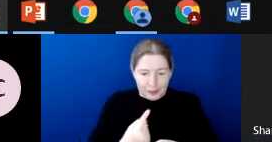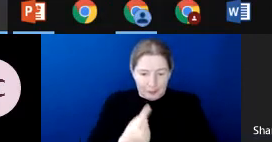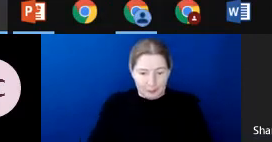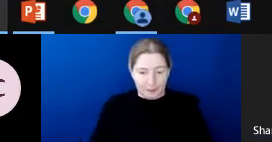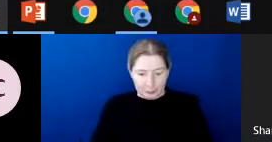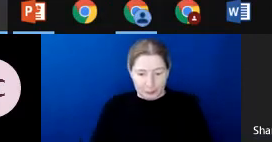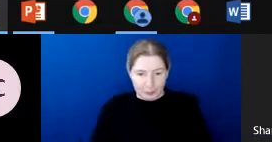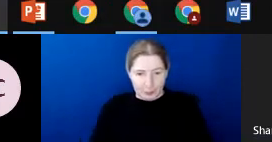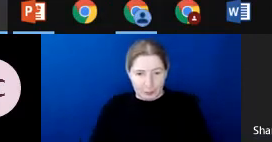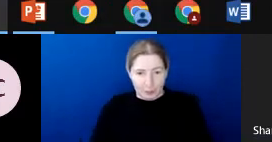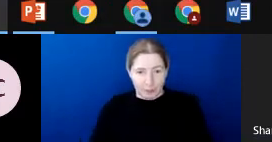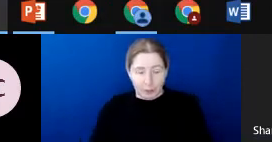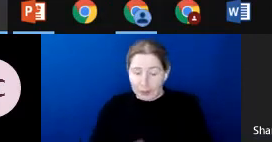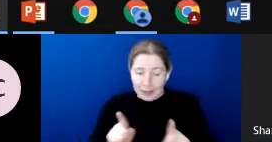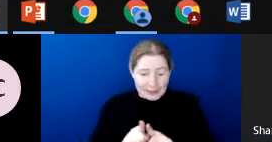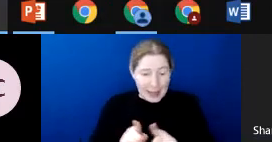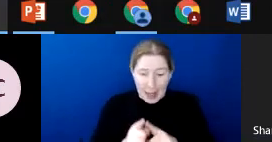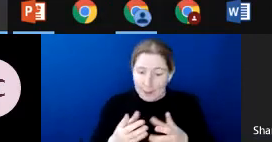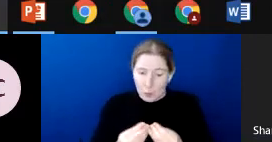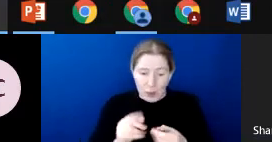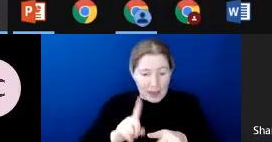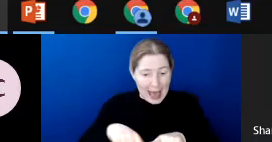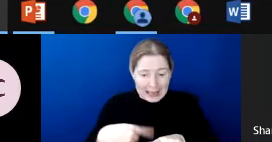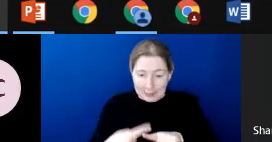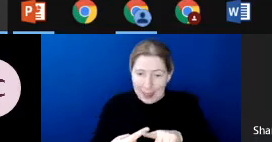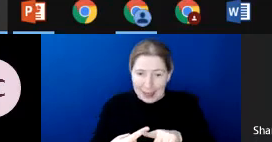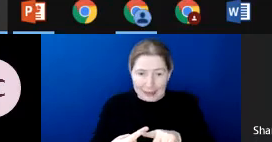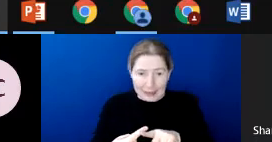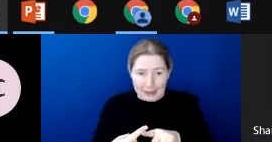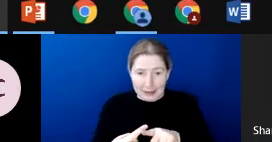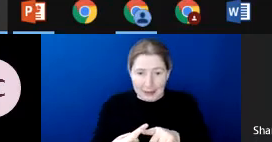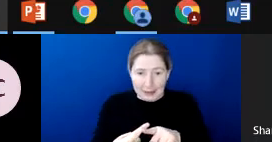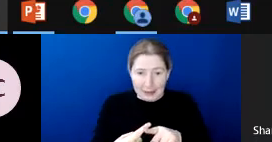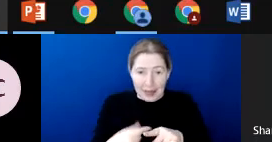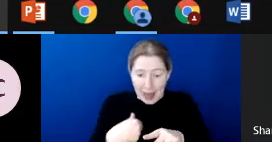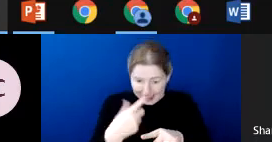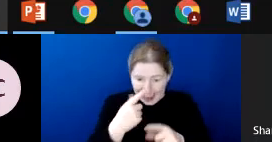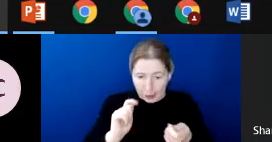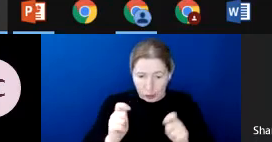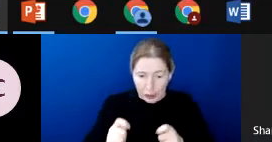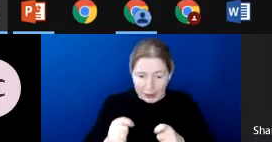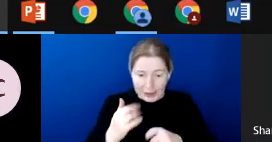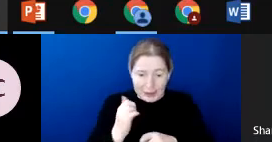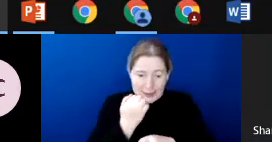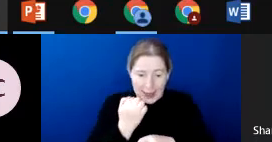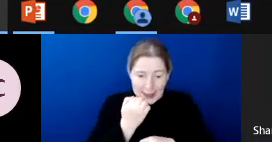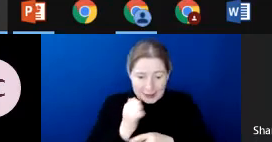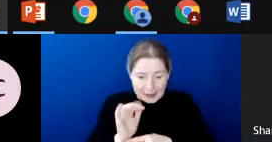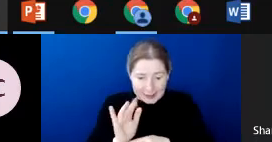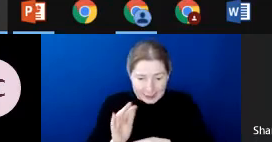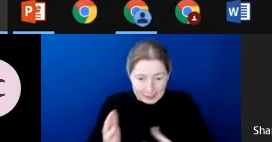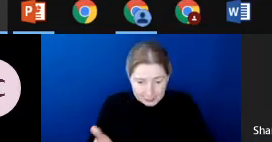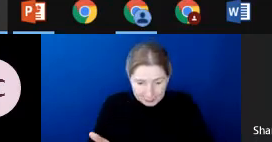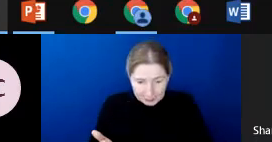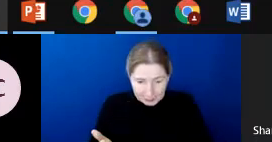Again, as with the expense type, the expenses, I can change the date. It would always pick up the date